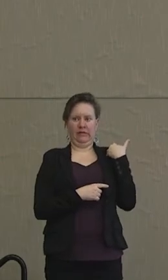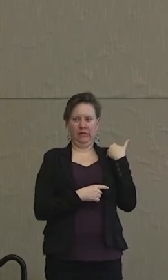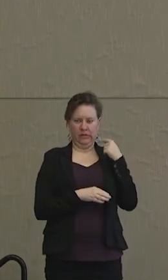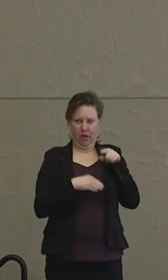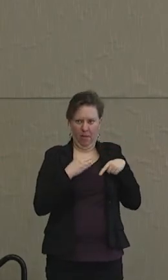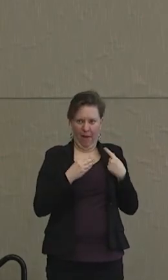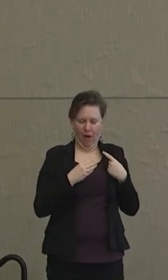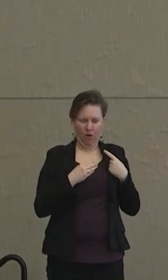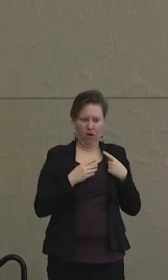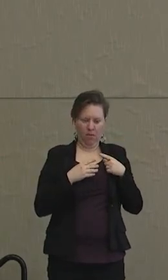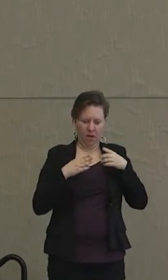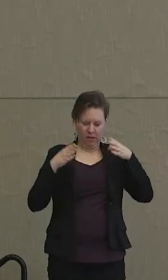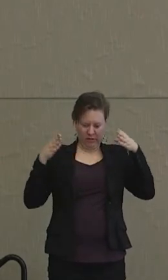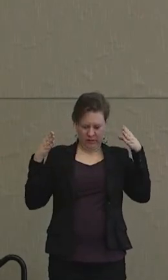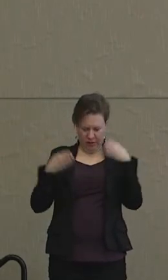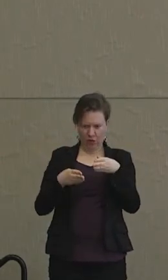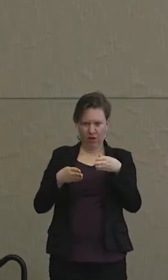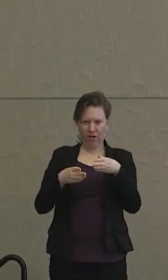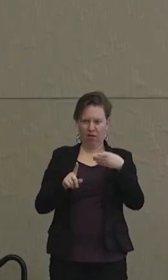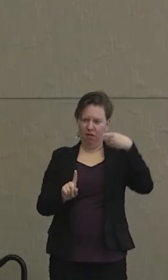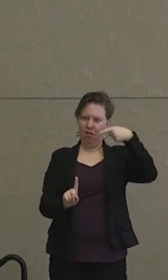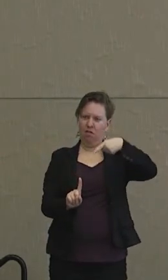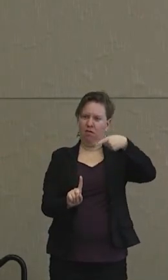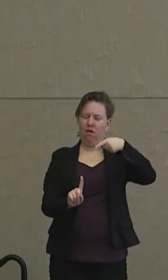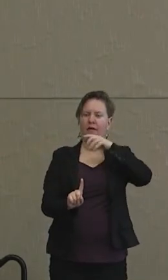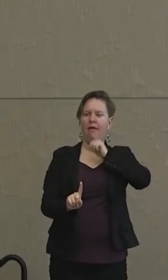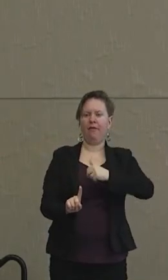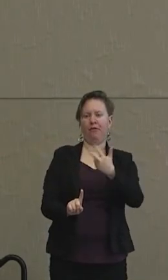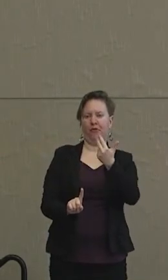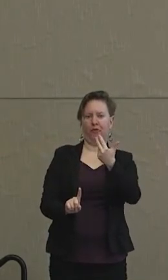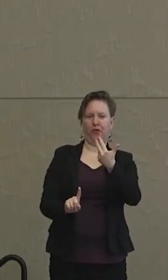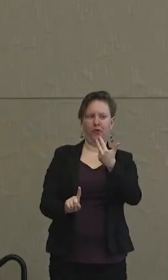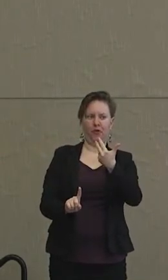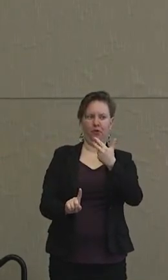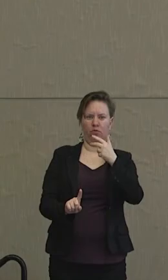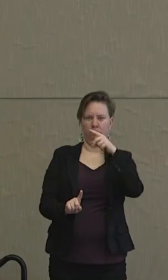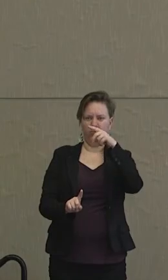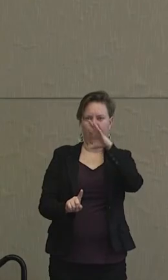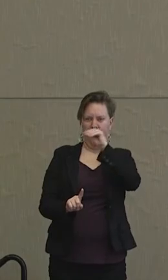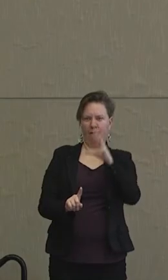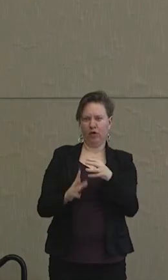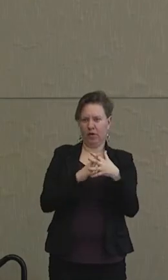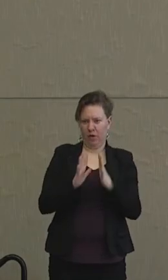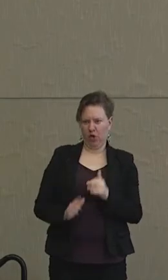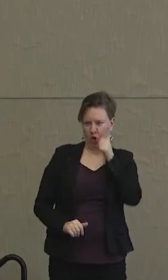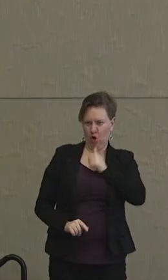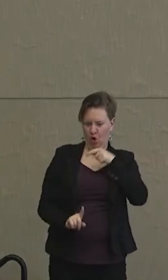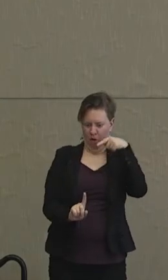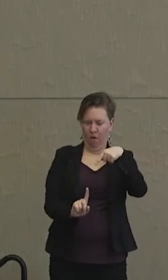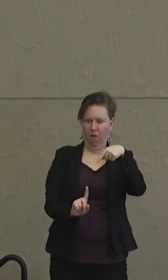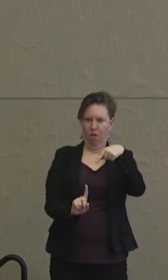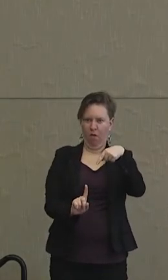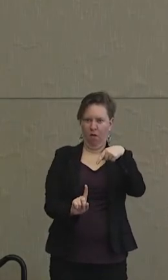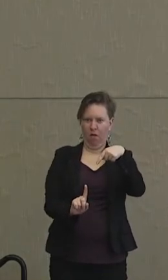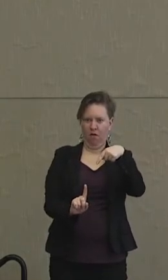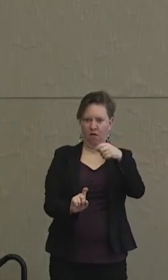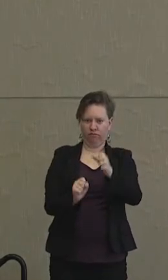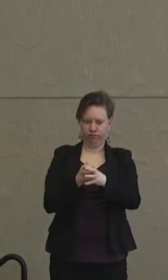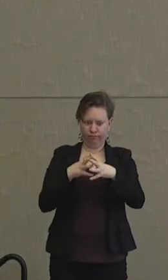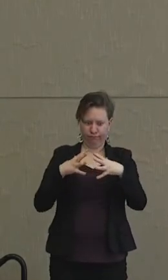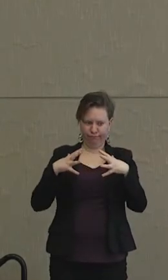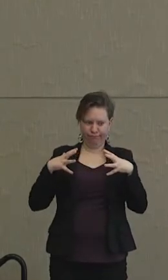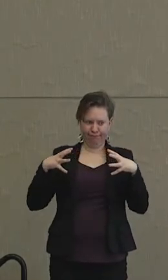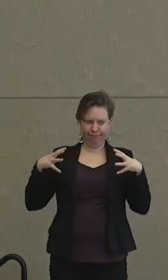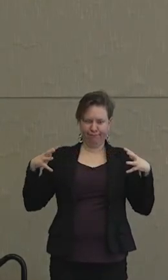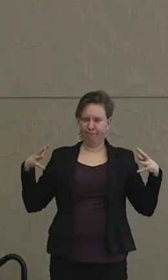reminded us about centering that 13-year-old African-American girl. And what that